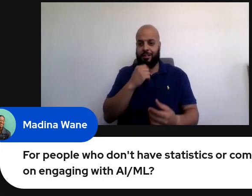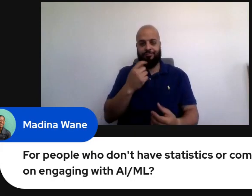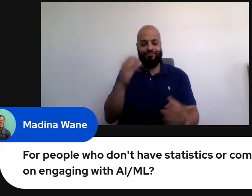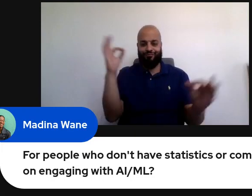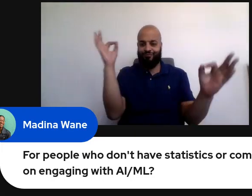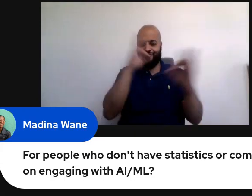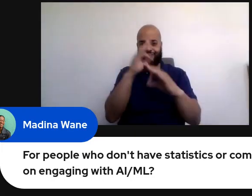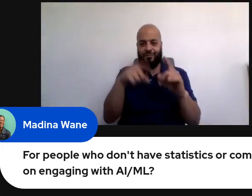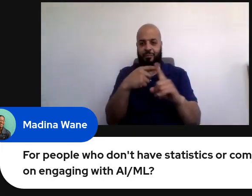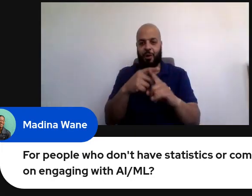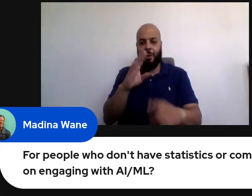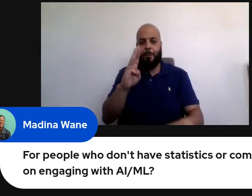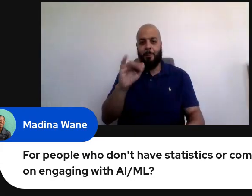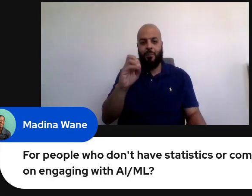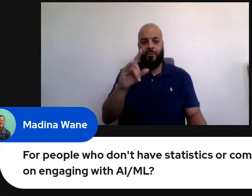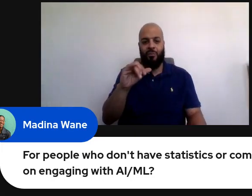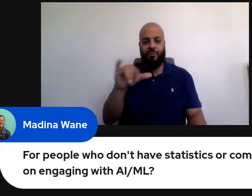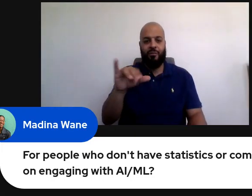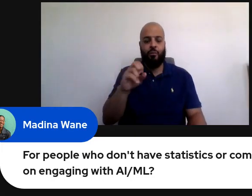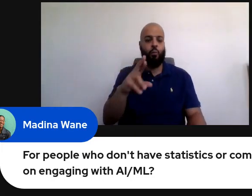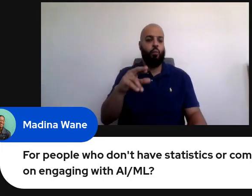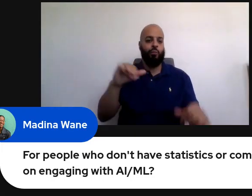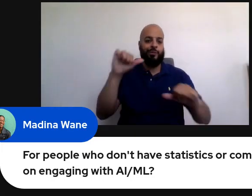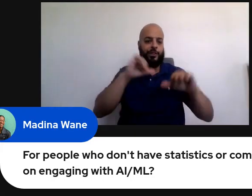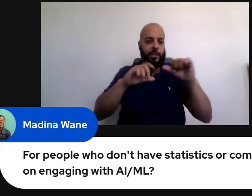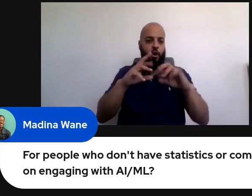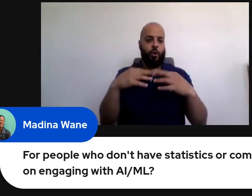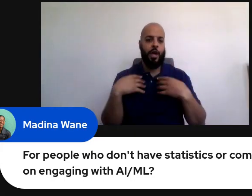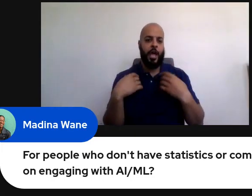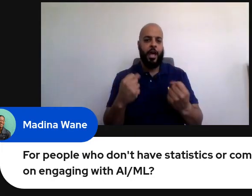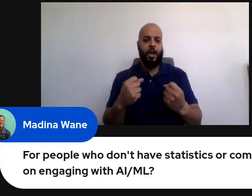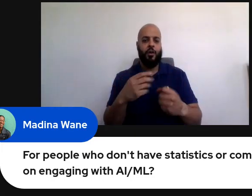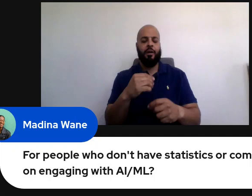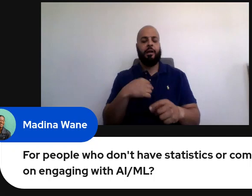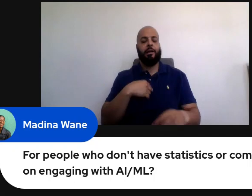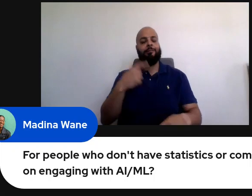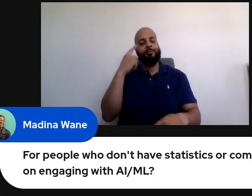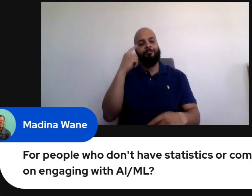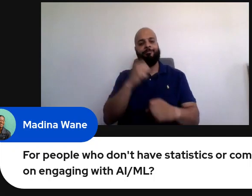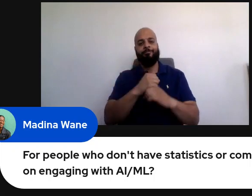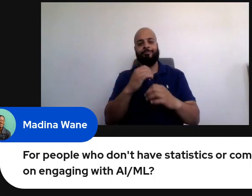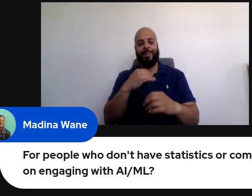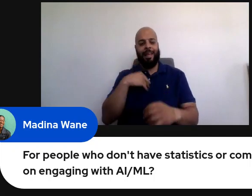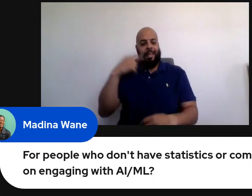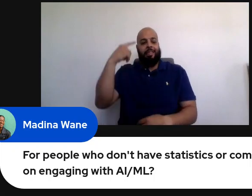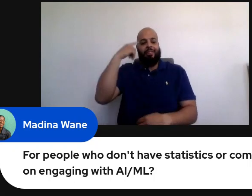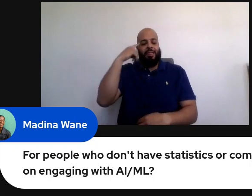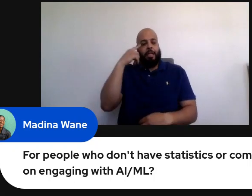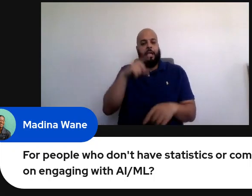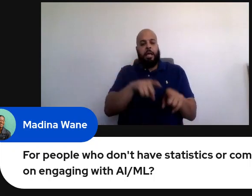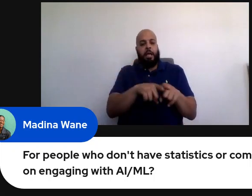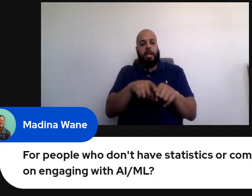biology or sciences or health. And I think that as a practitioner in the field,